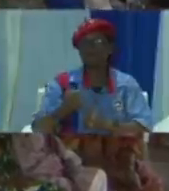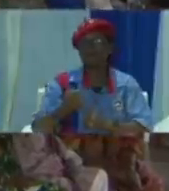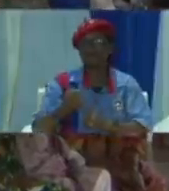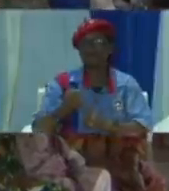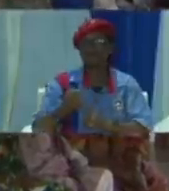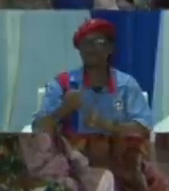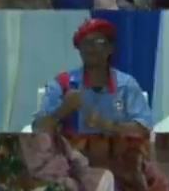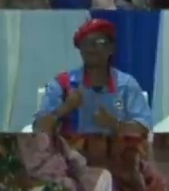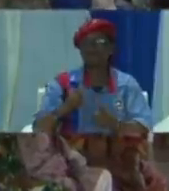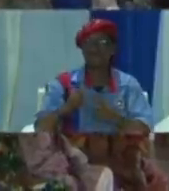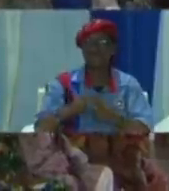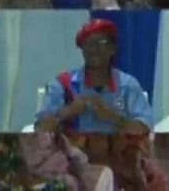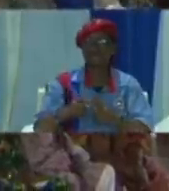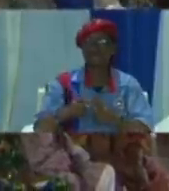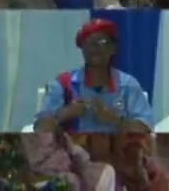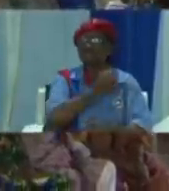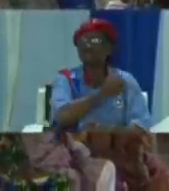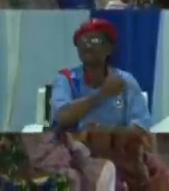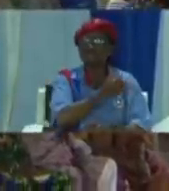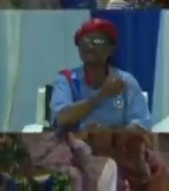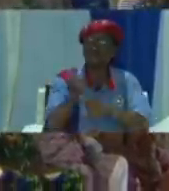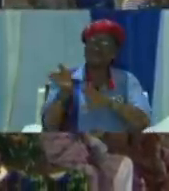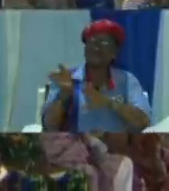Then Joseph died. Joseph, and